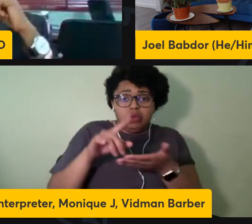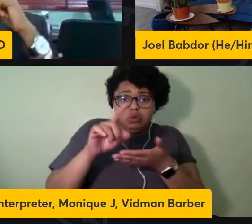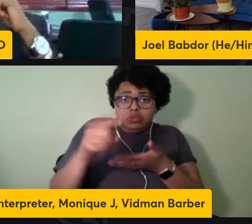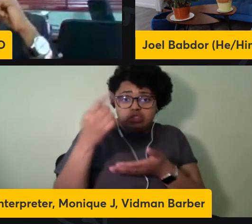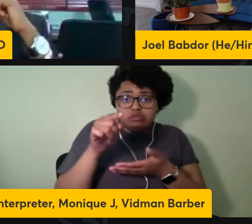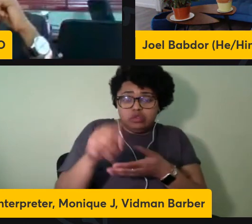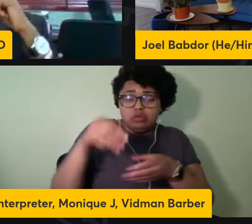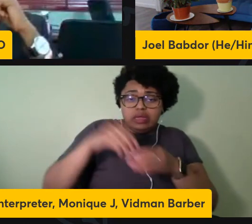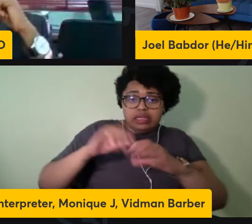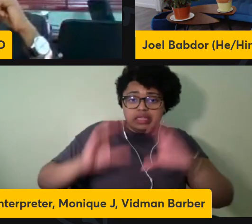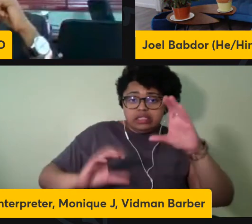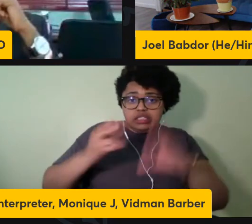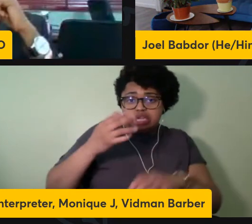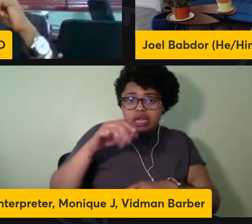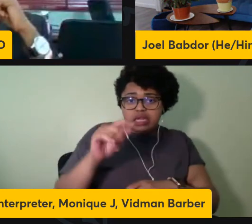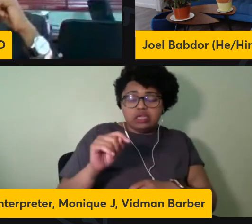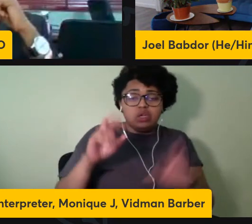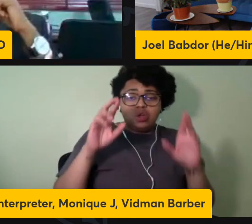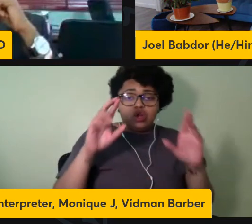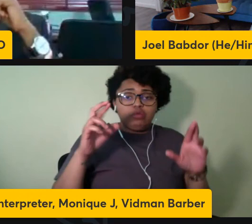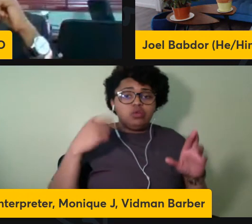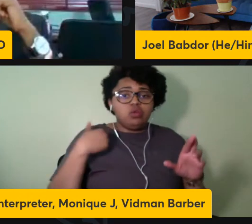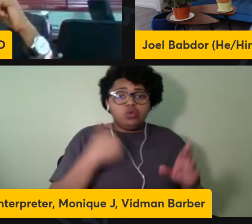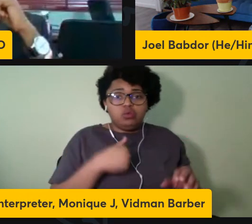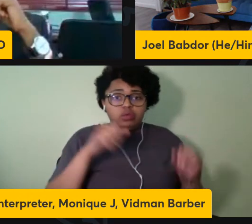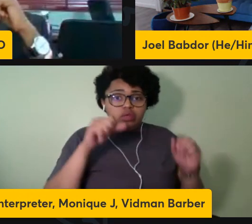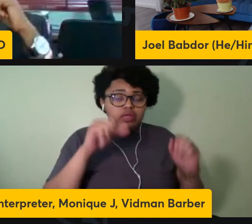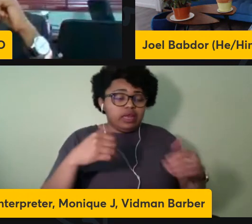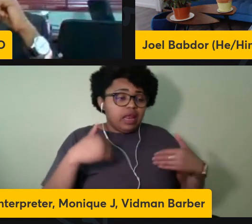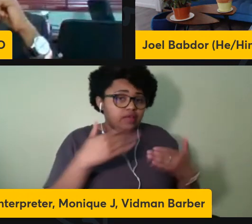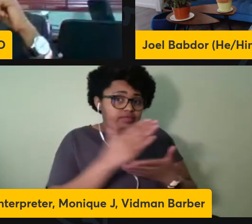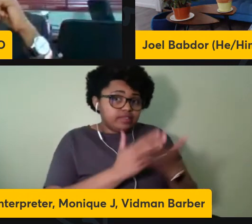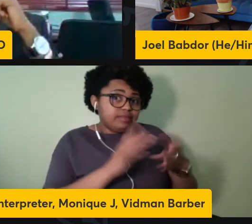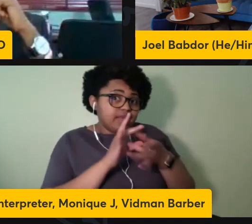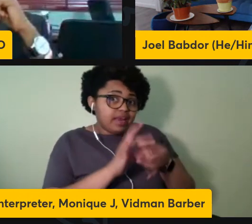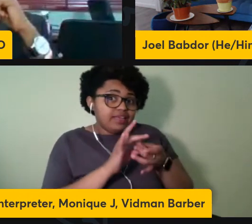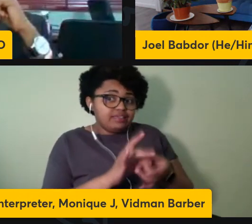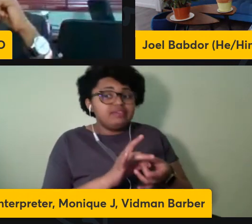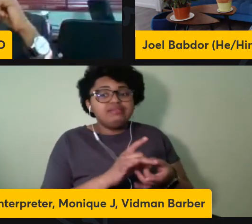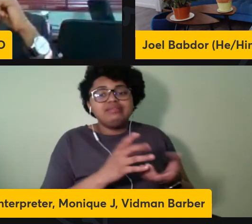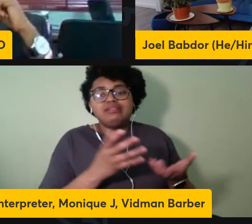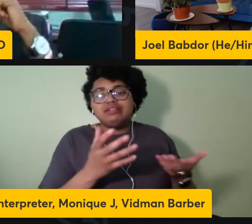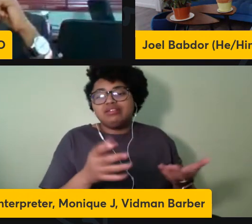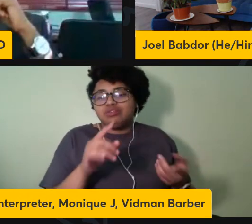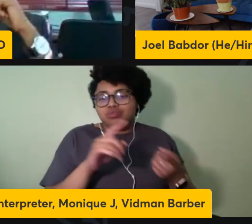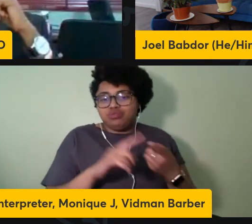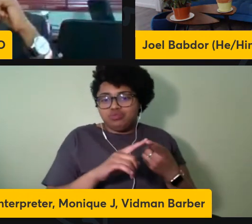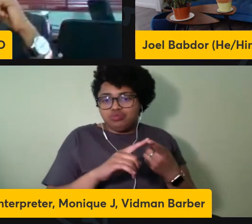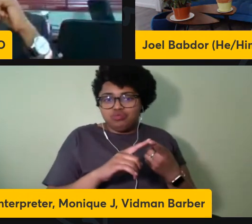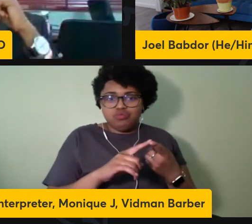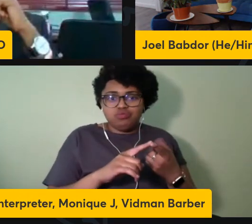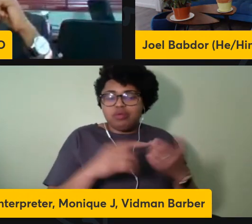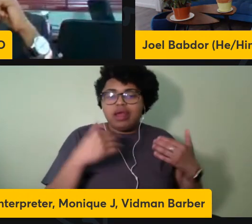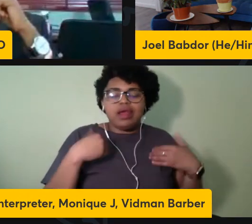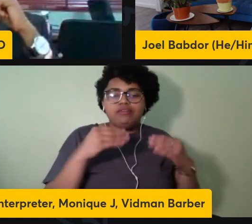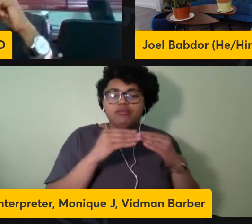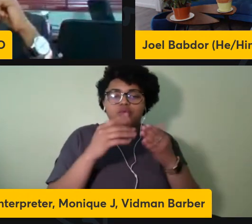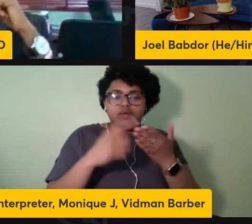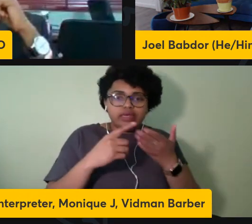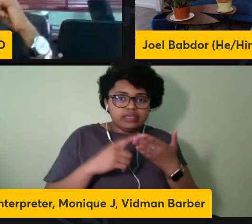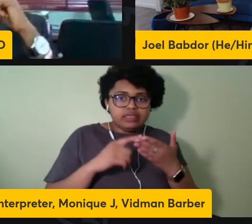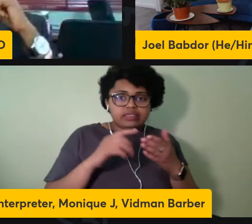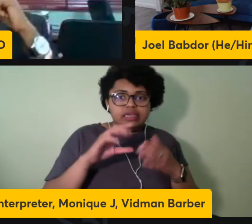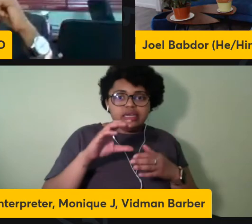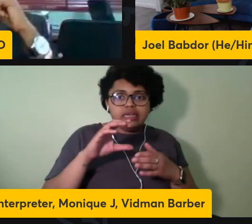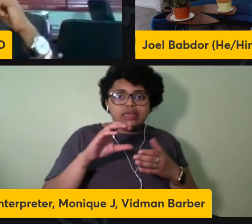and hopefully we can have some connections going on to have some collaboration going on and some funding going on for